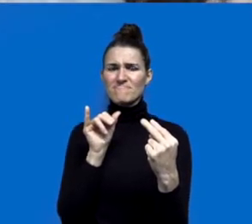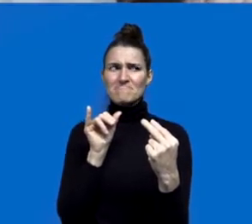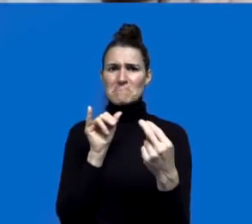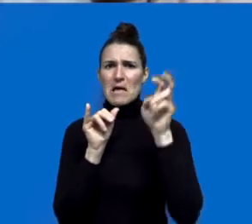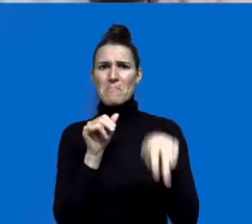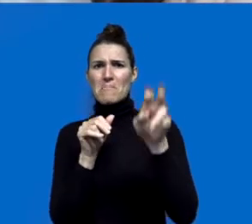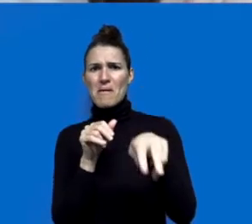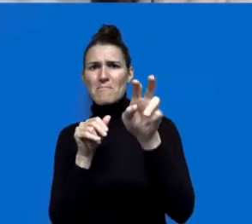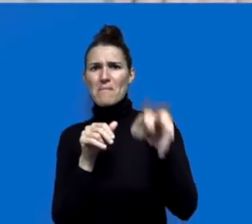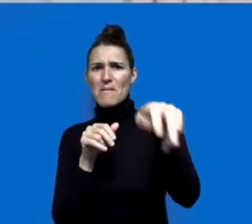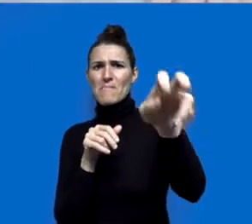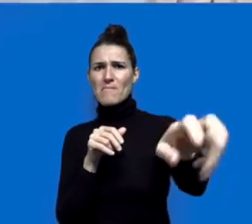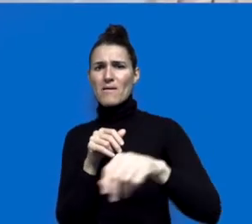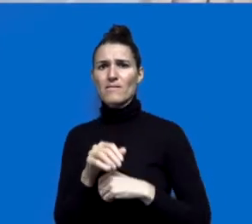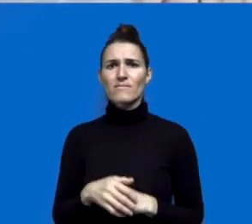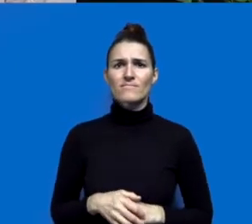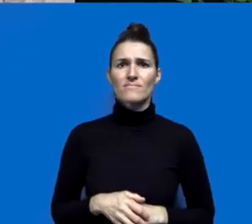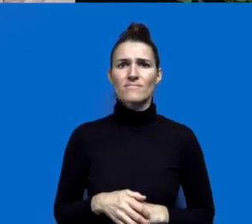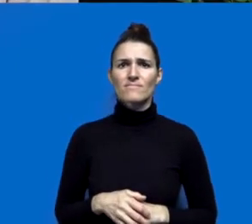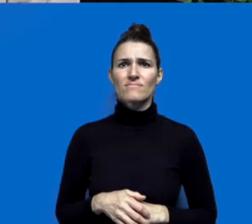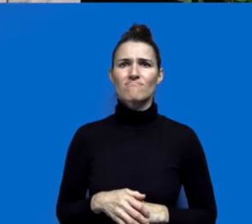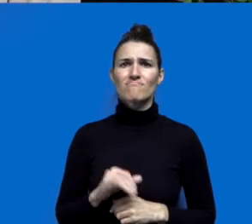hop, hop, hopping away.